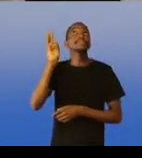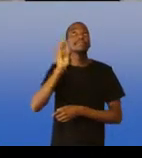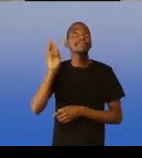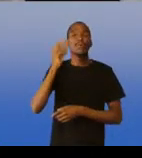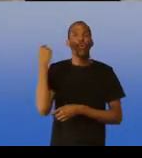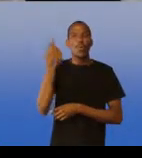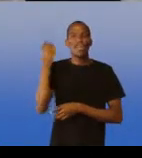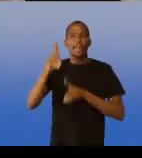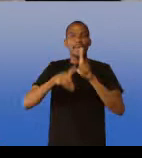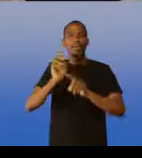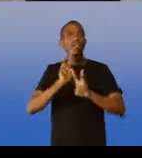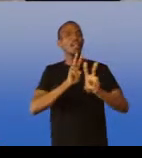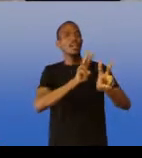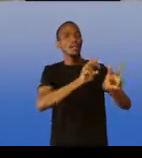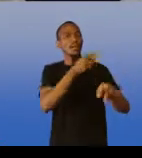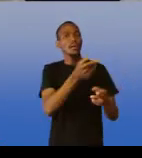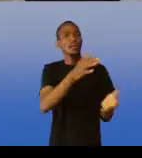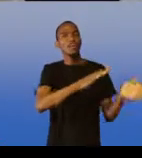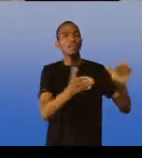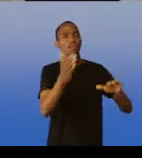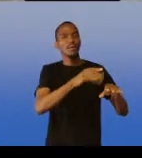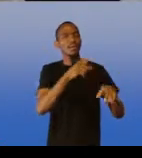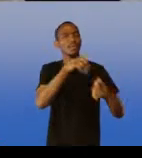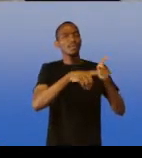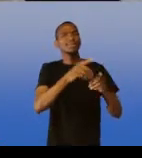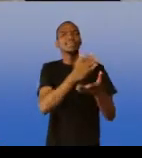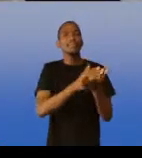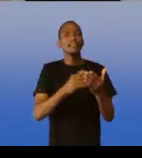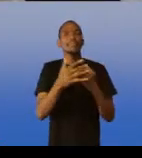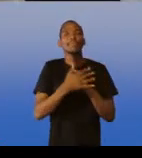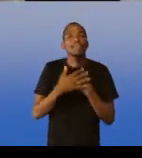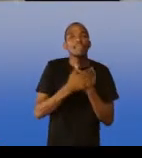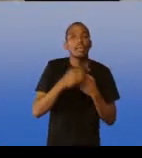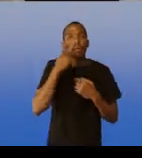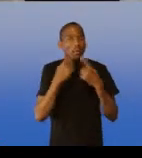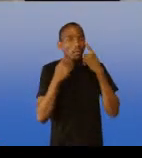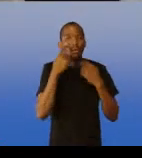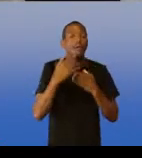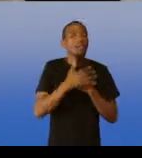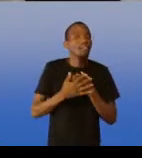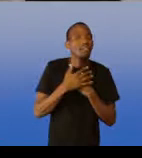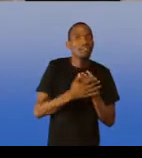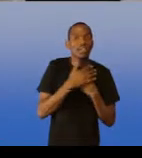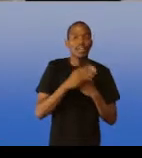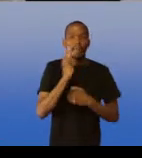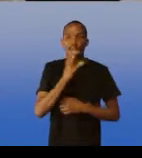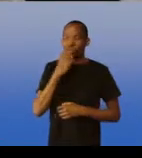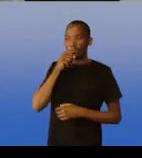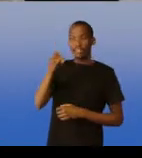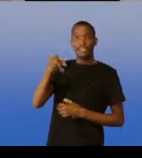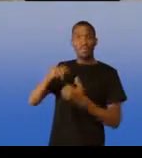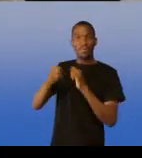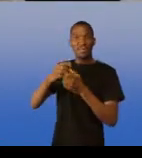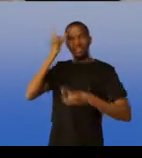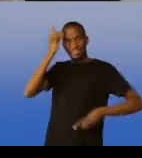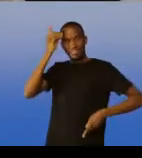a loved one or knew someone who was in mourning because the epidemic